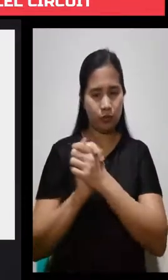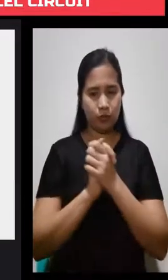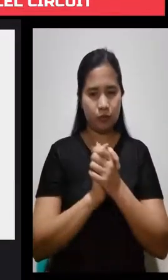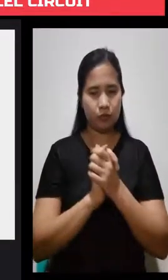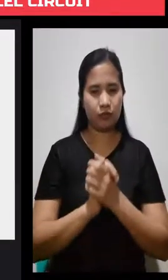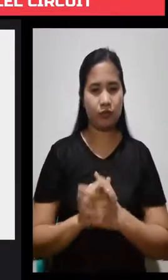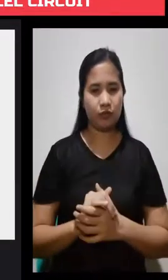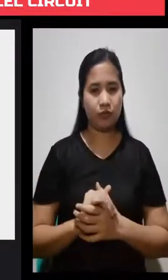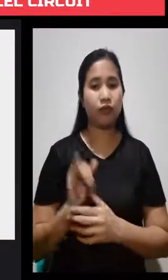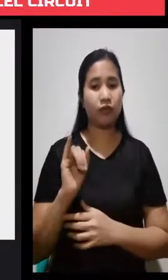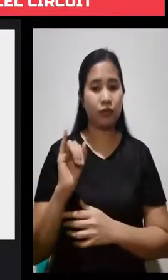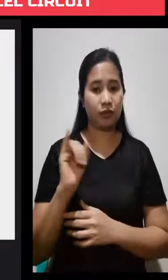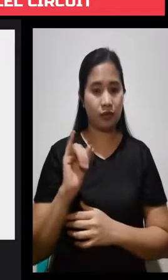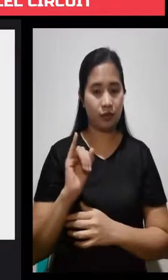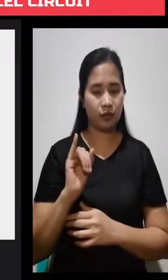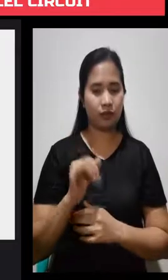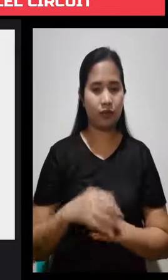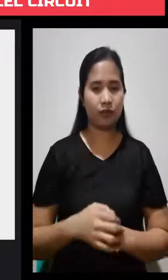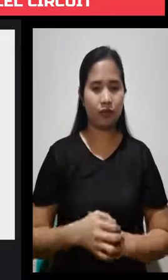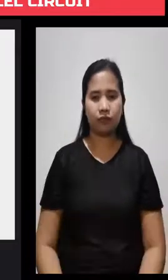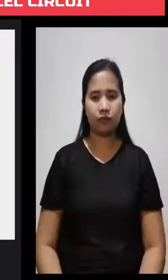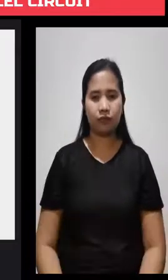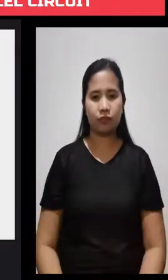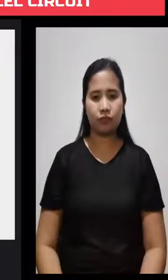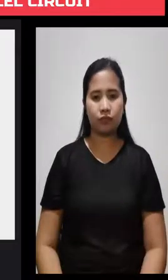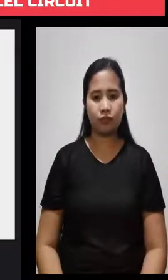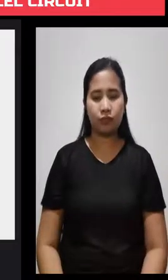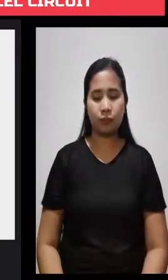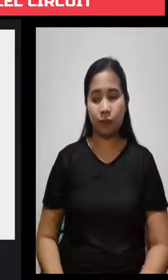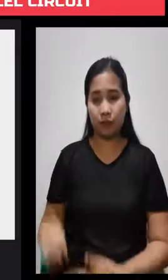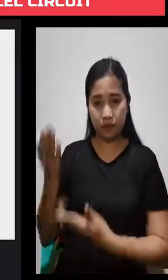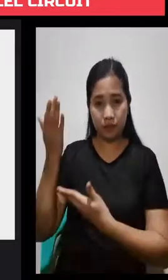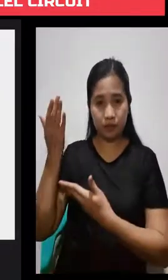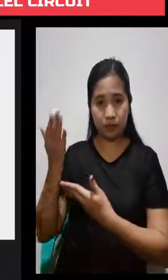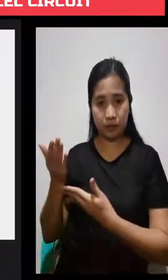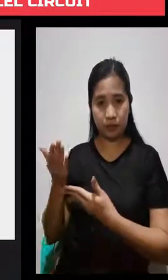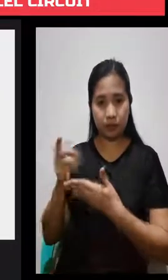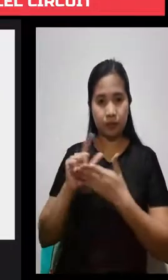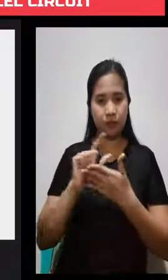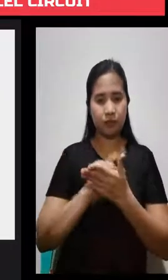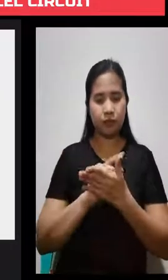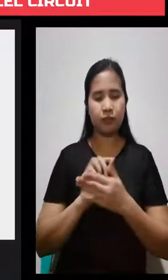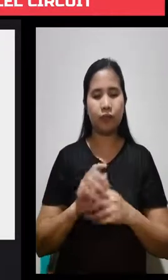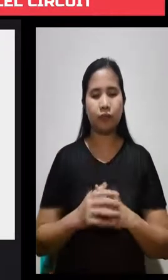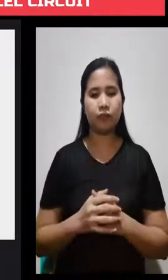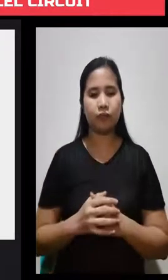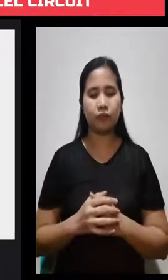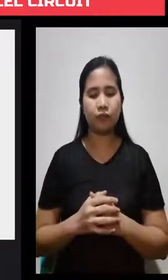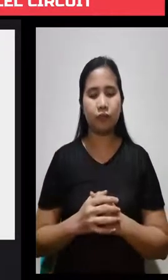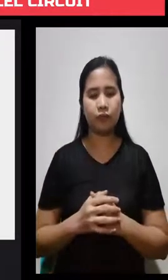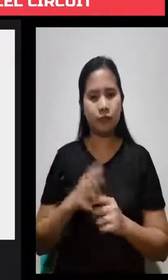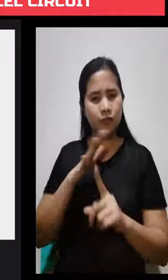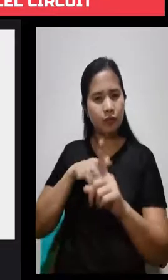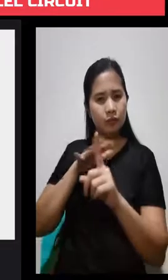Let's go to our lesson. Observe the picture and identify the type of